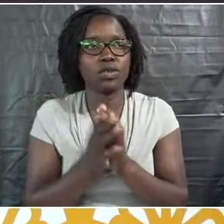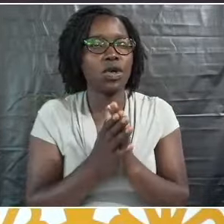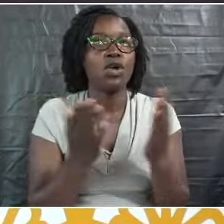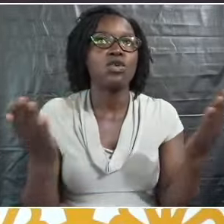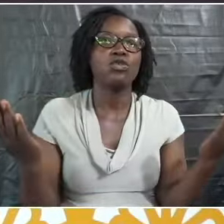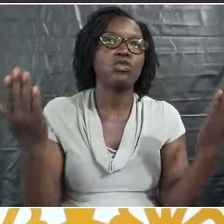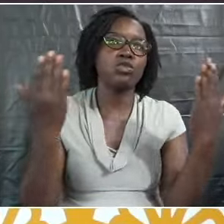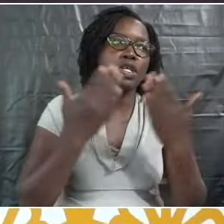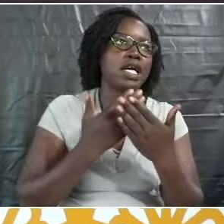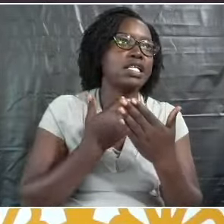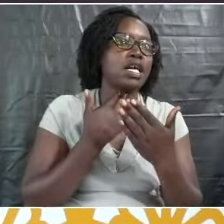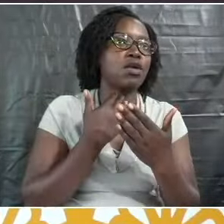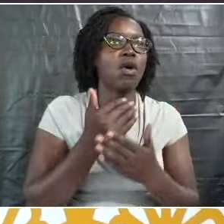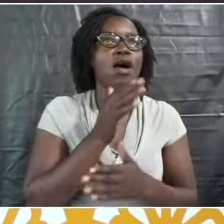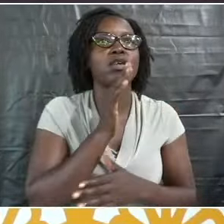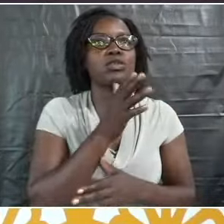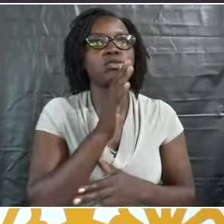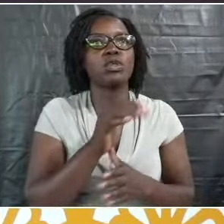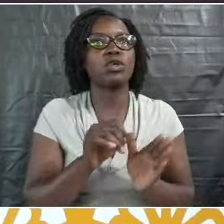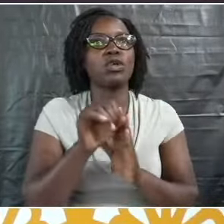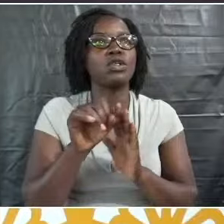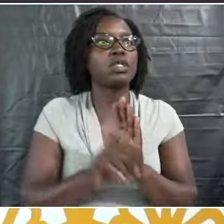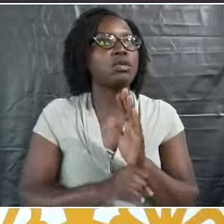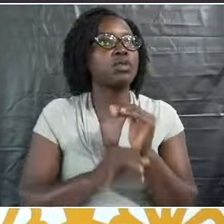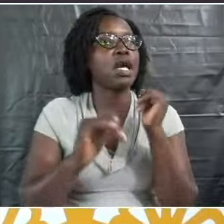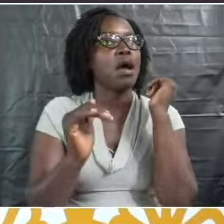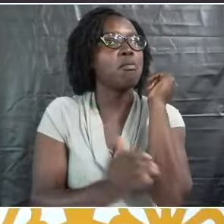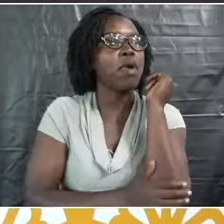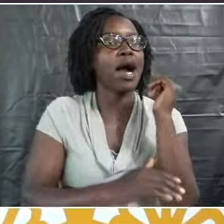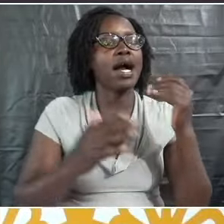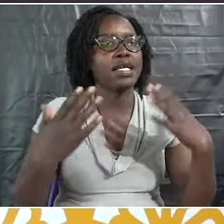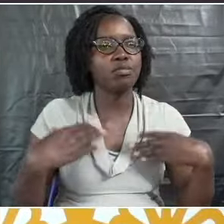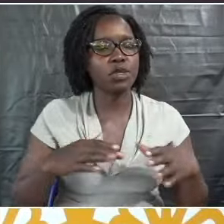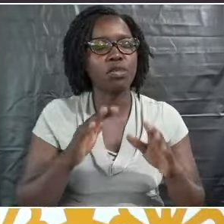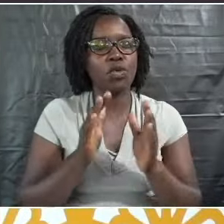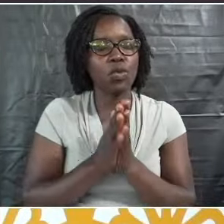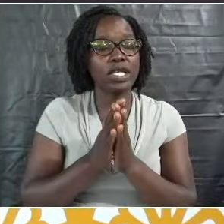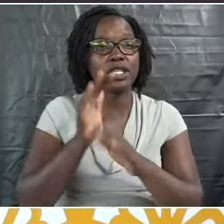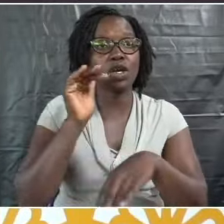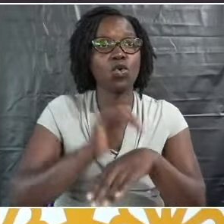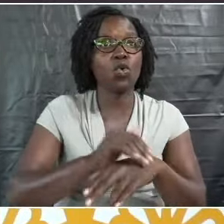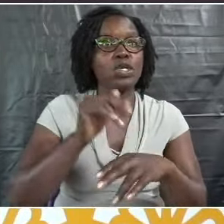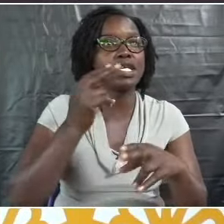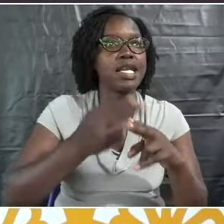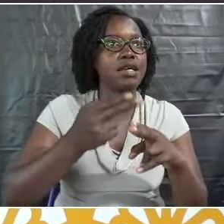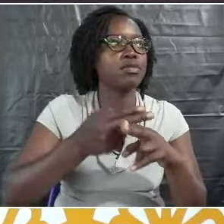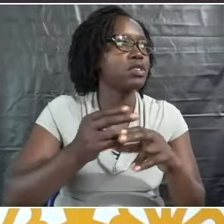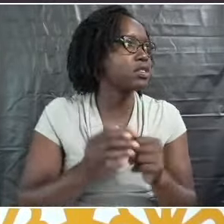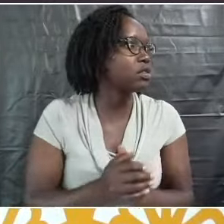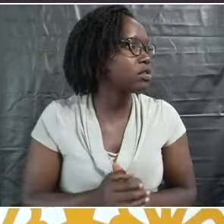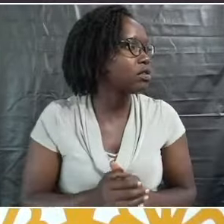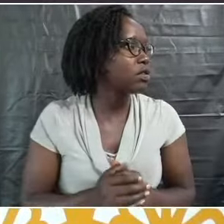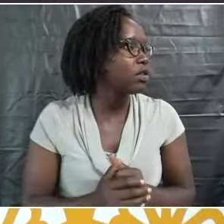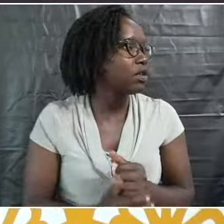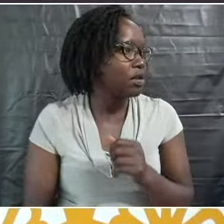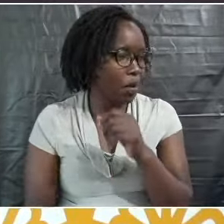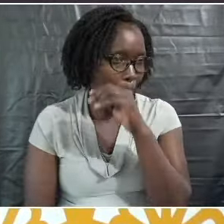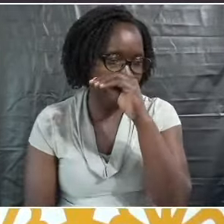Tonight, I would like to speak on the subject, bad people with good names. Bad